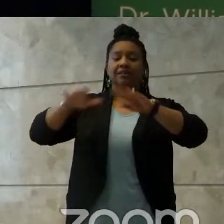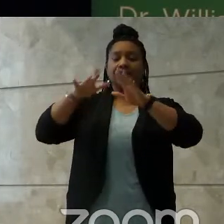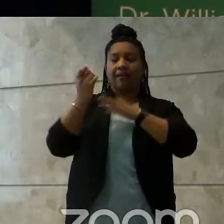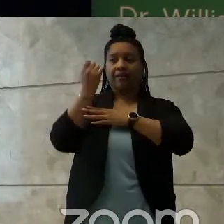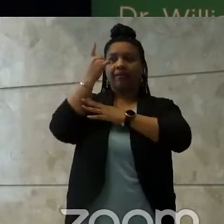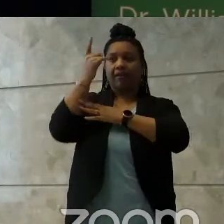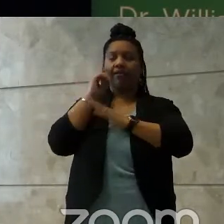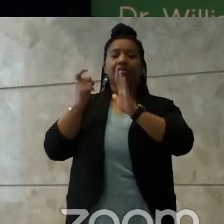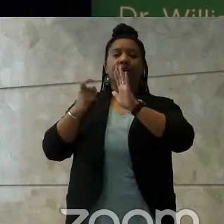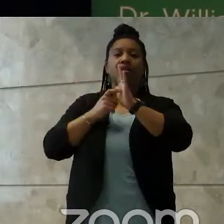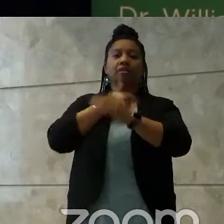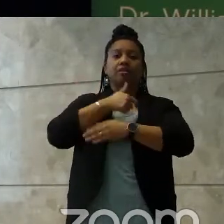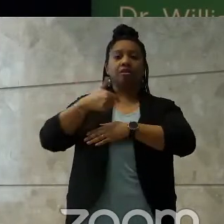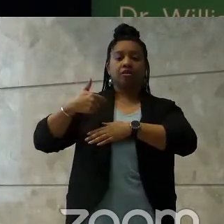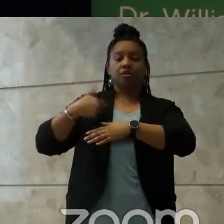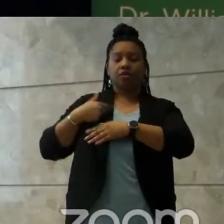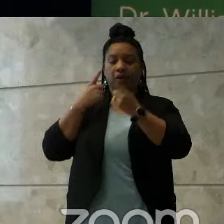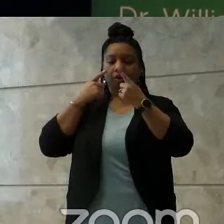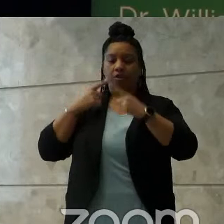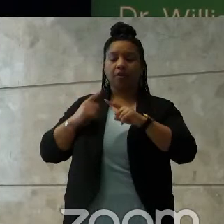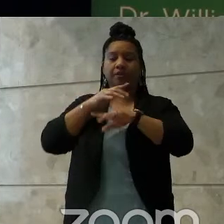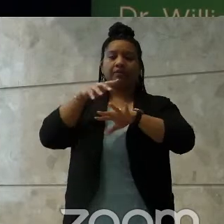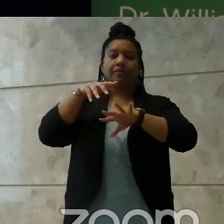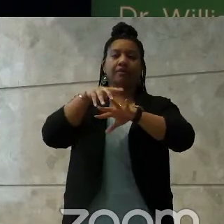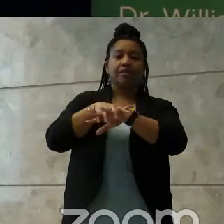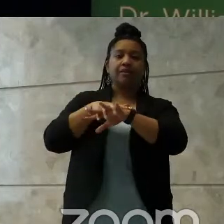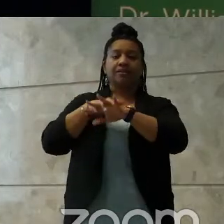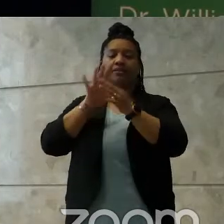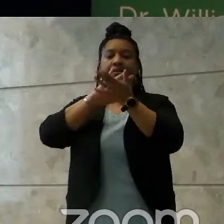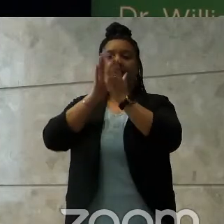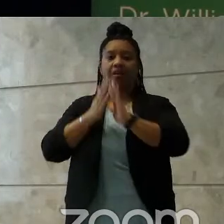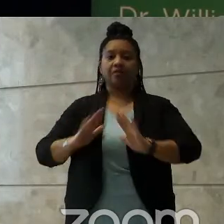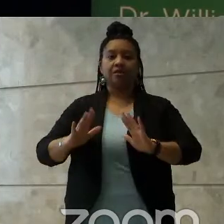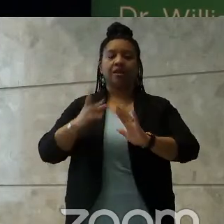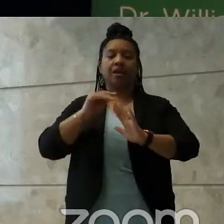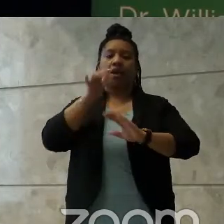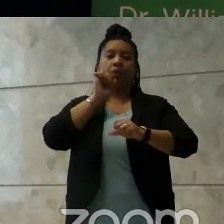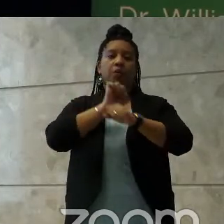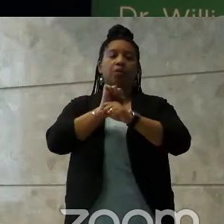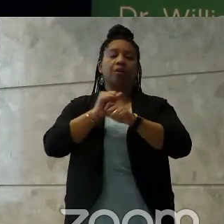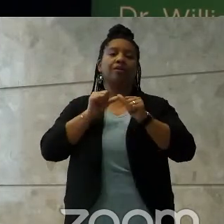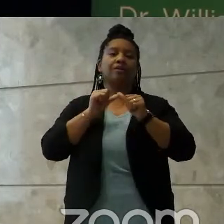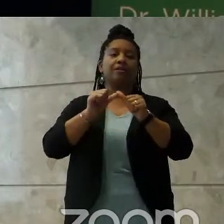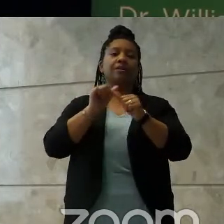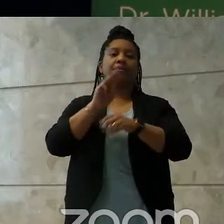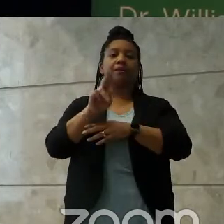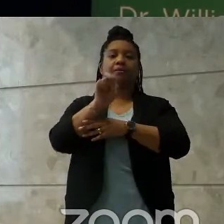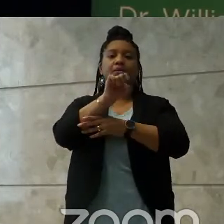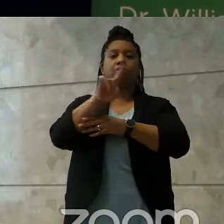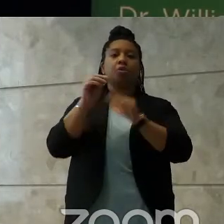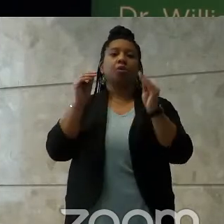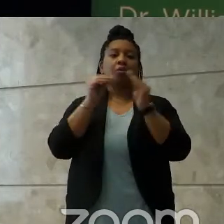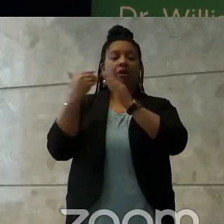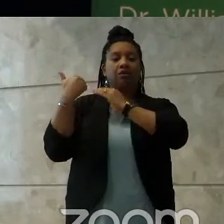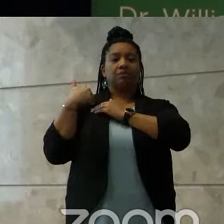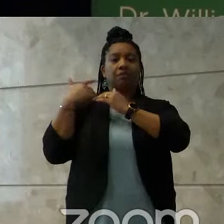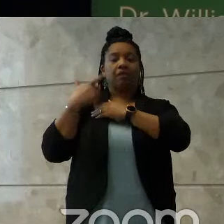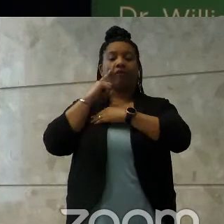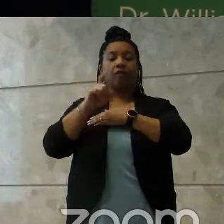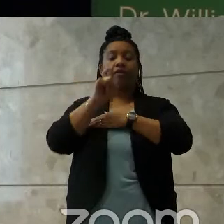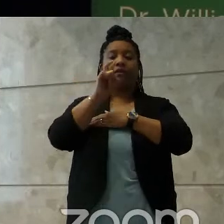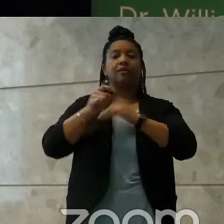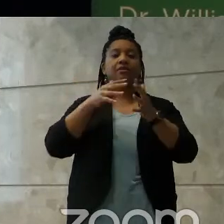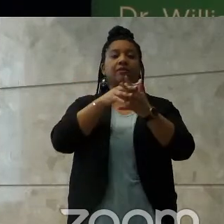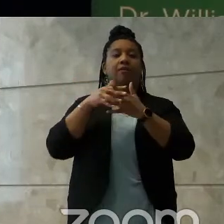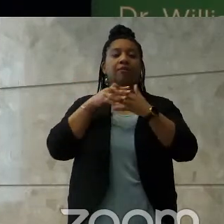we affirm indigenous sovereignty and will work to hold Michigan State University more accountable to the needs of American